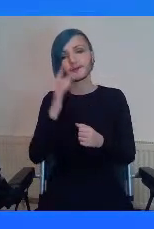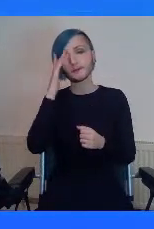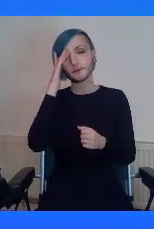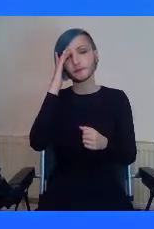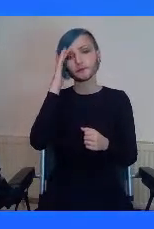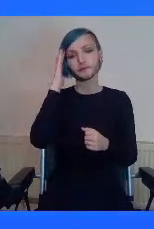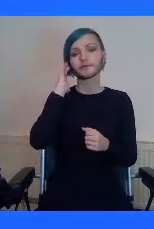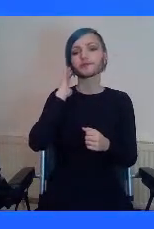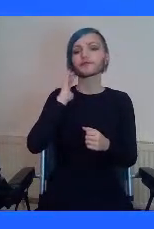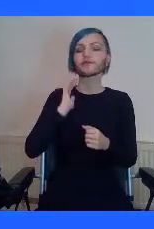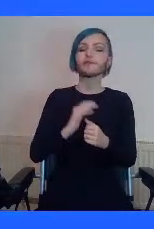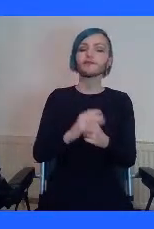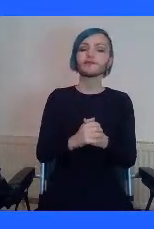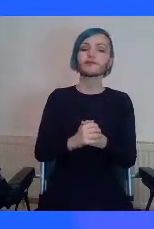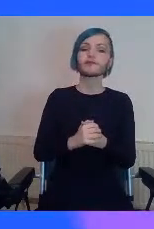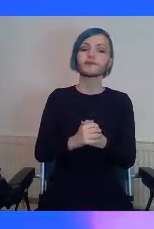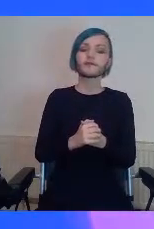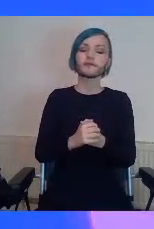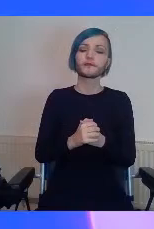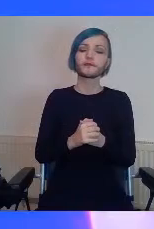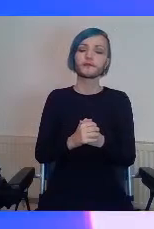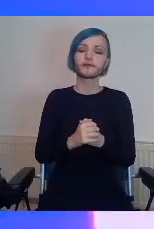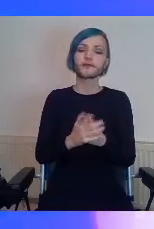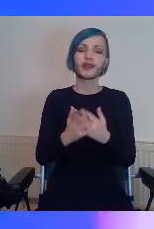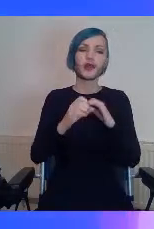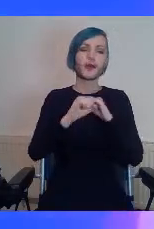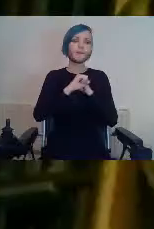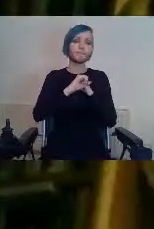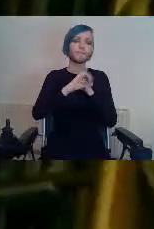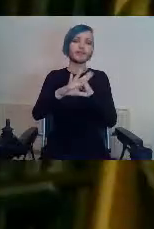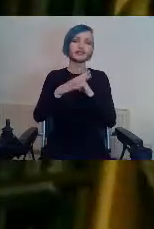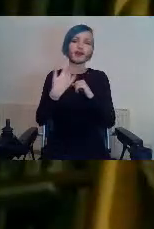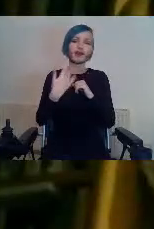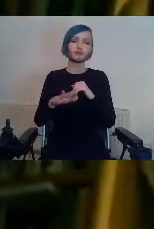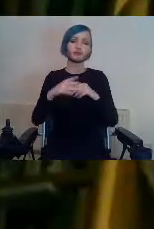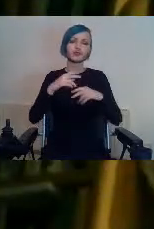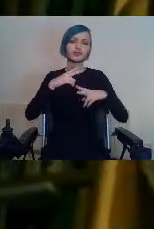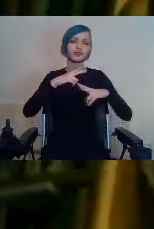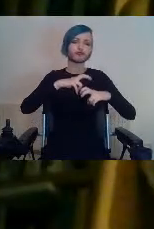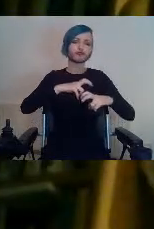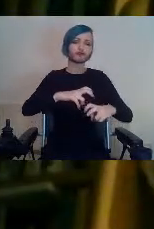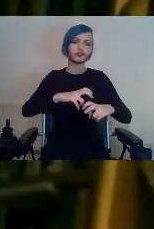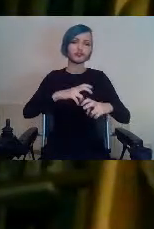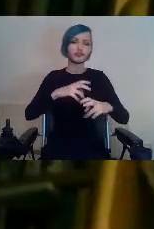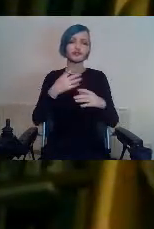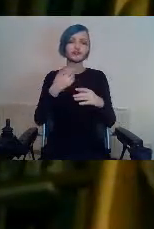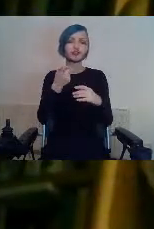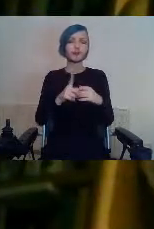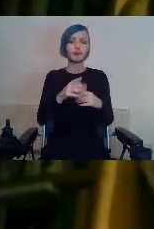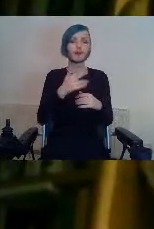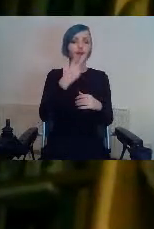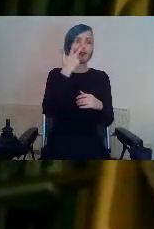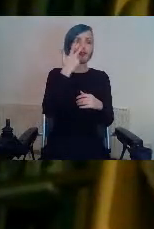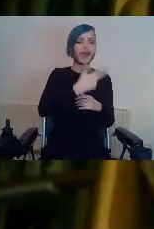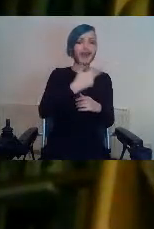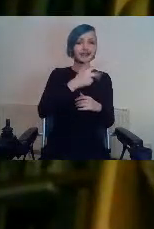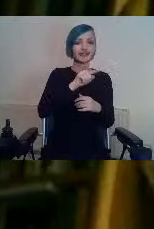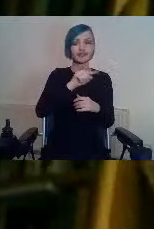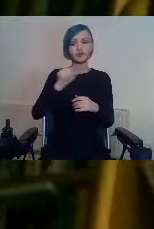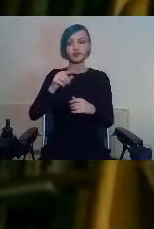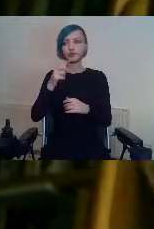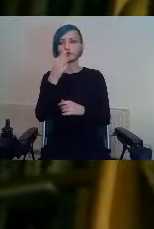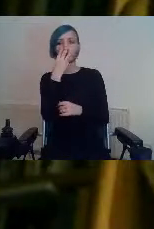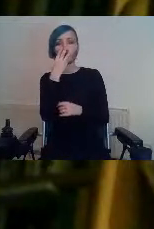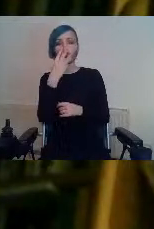media made a sort of research between people from 18 till I think